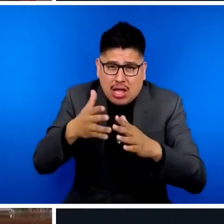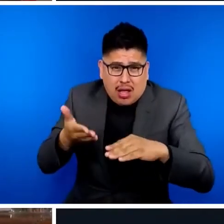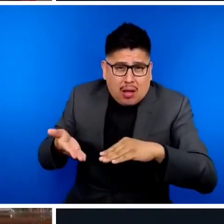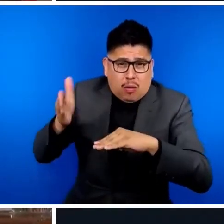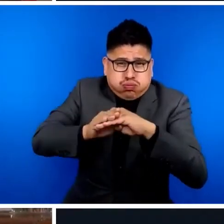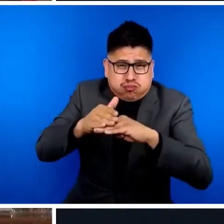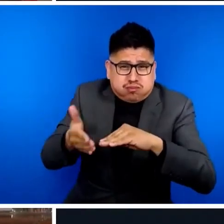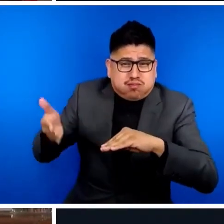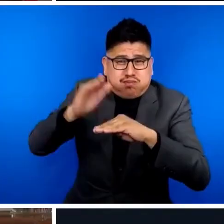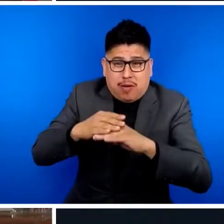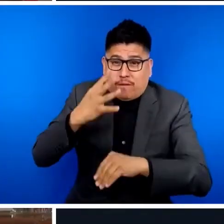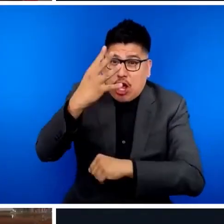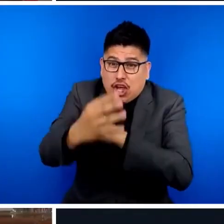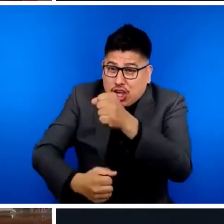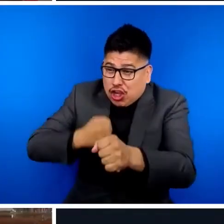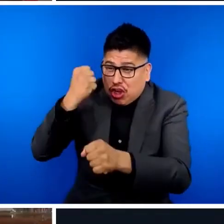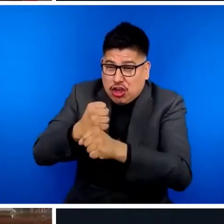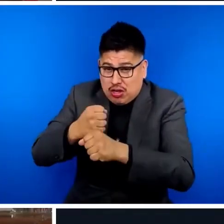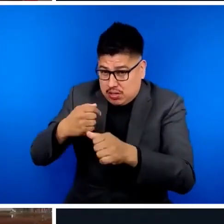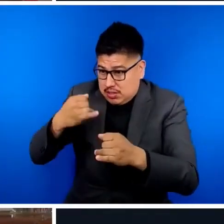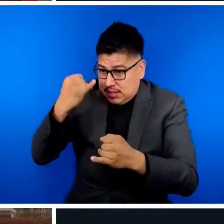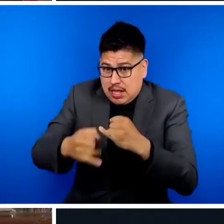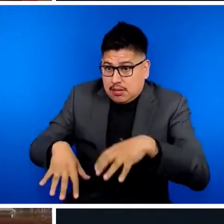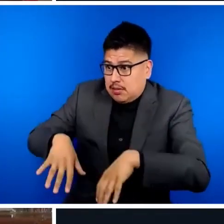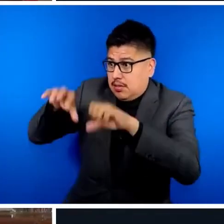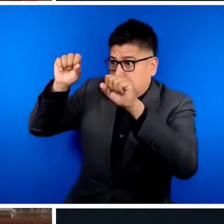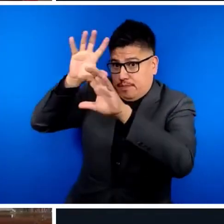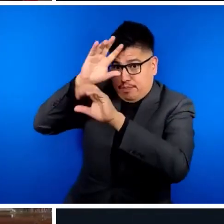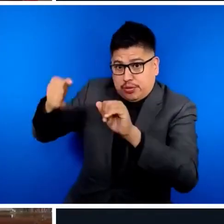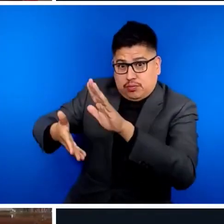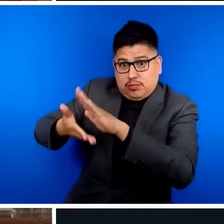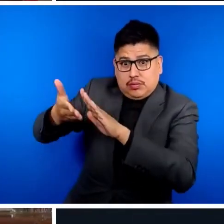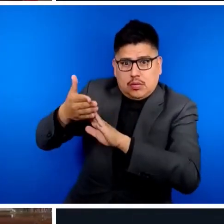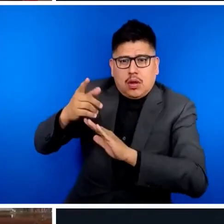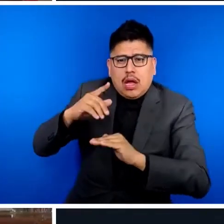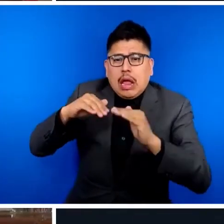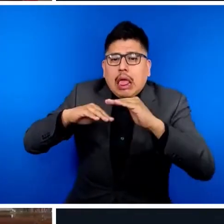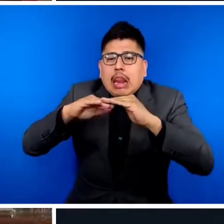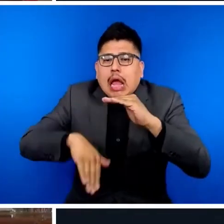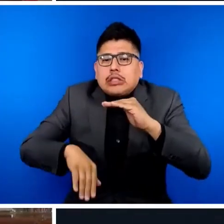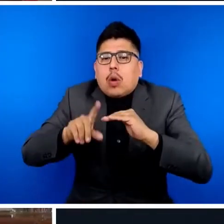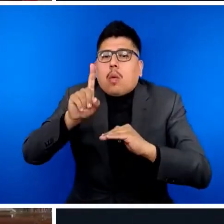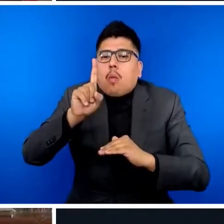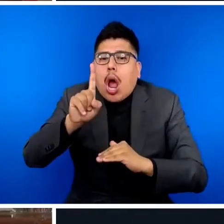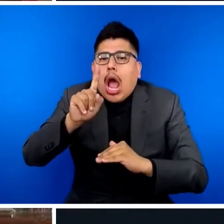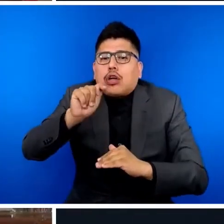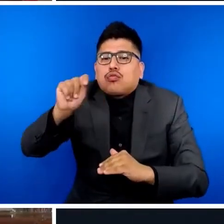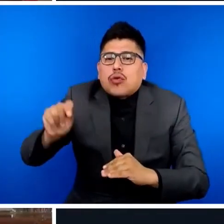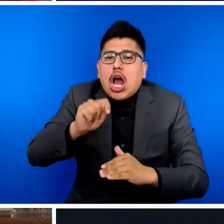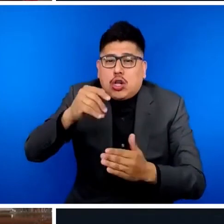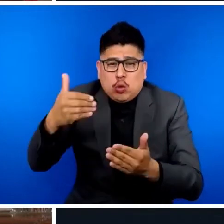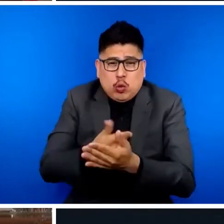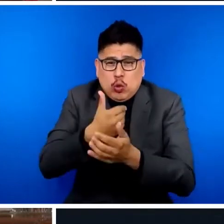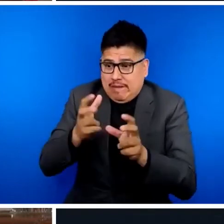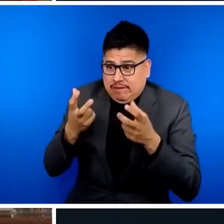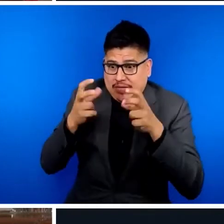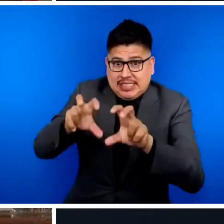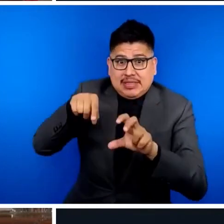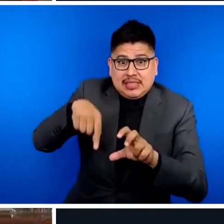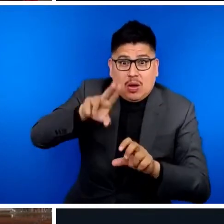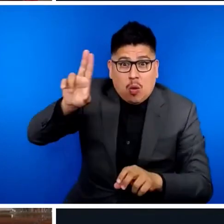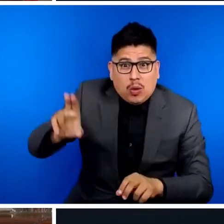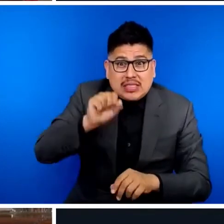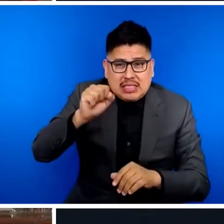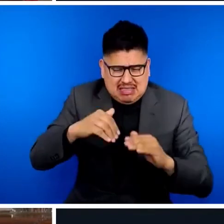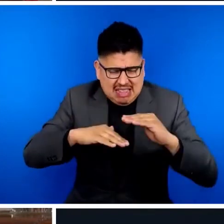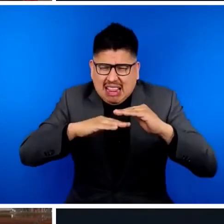last administration got less than $1 trillion in new investment in the United States. And when I say less,